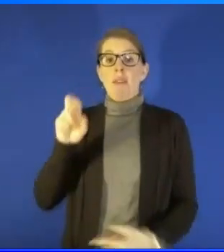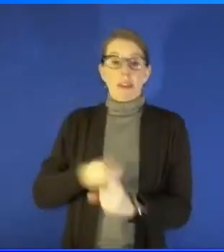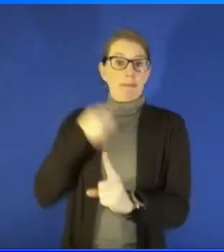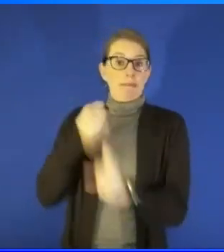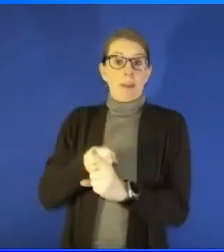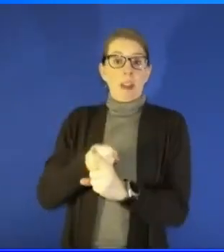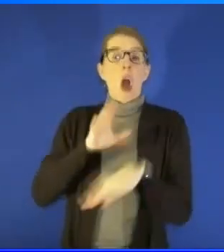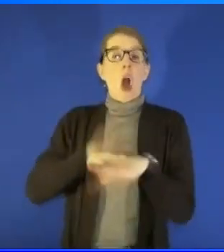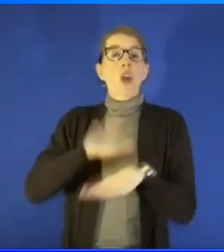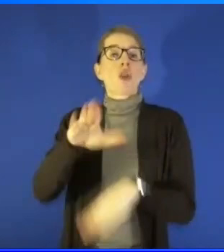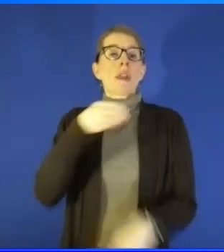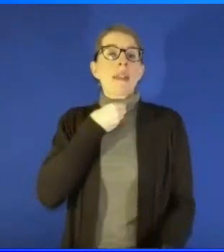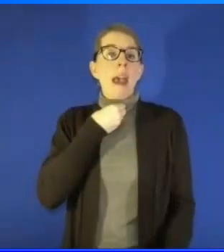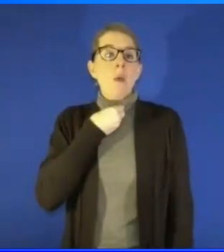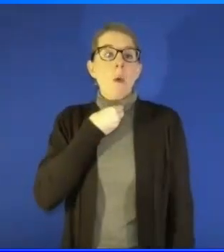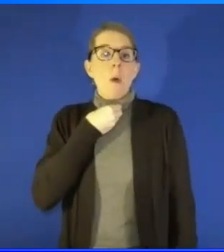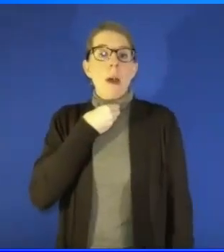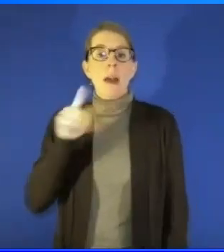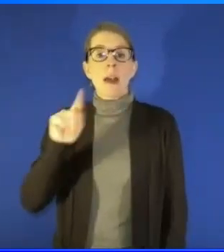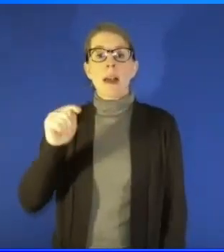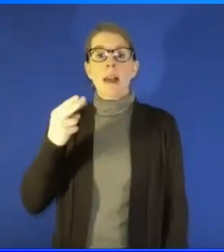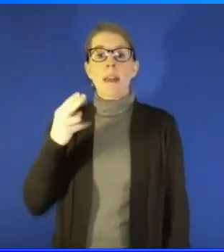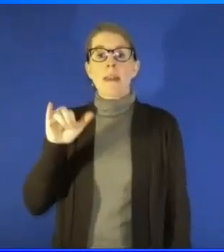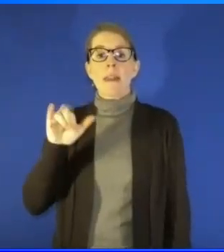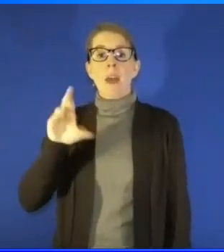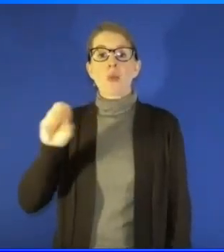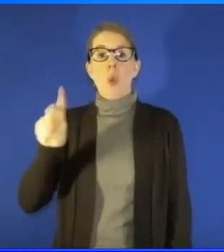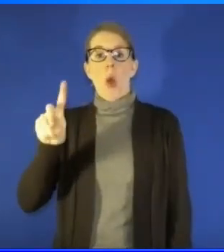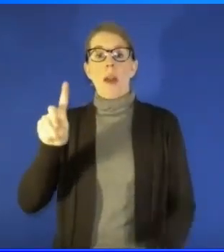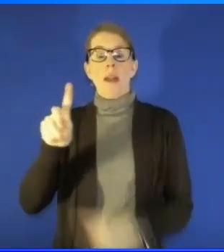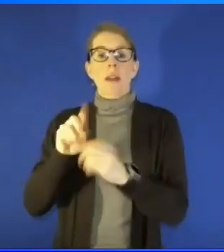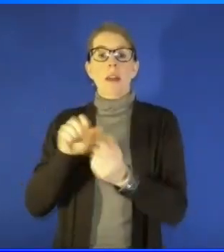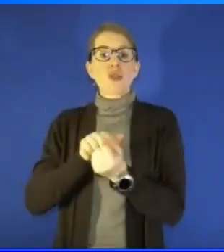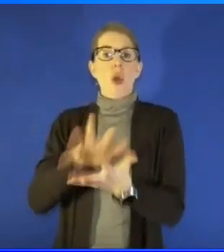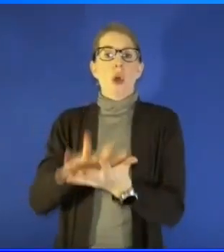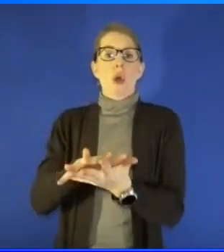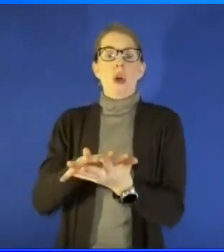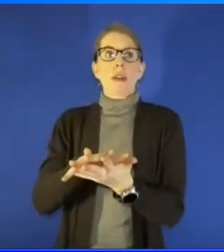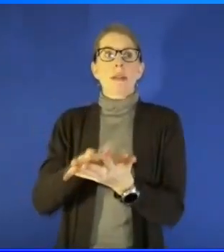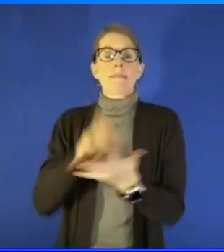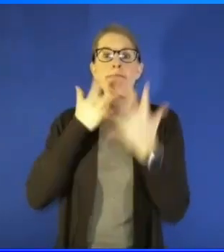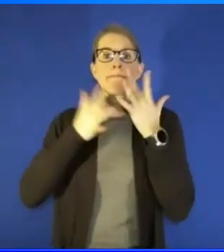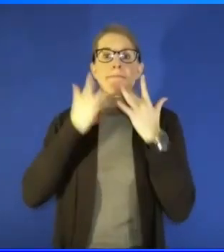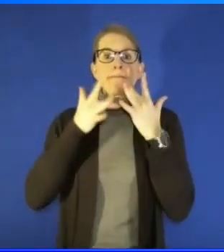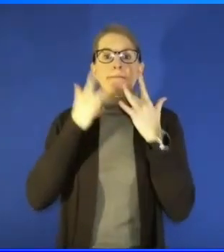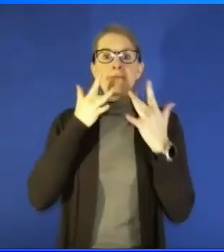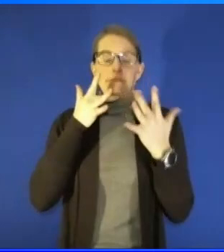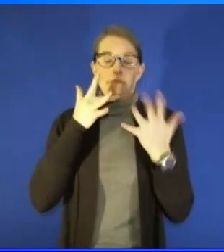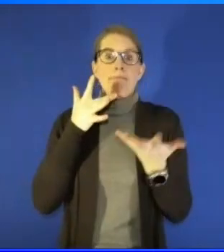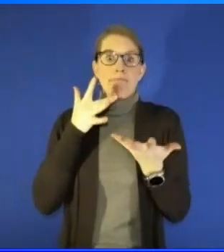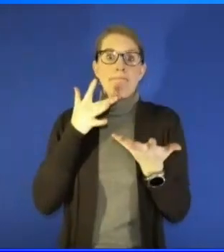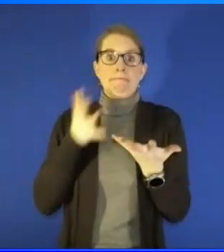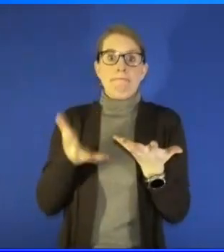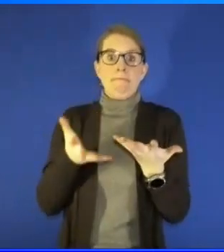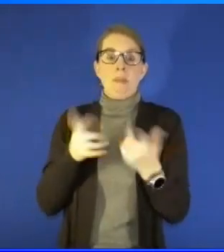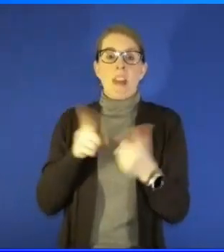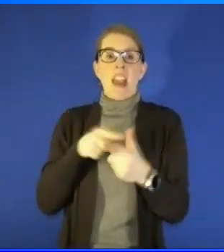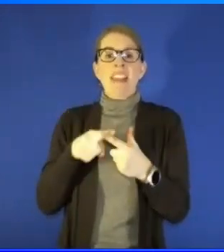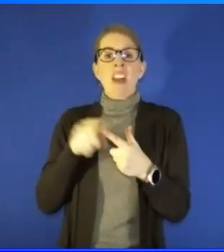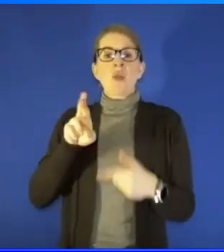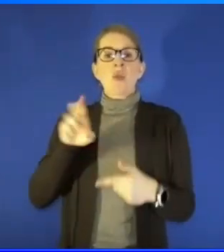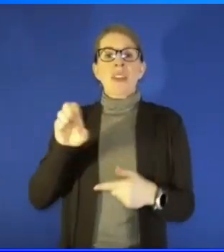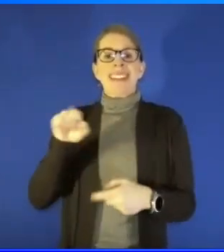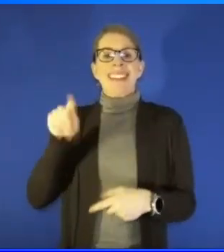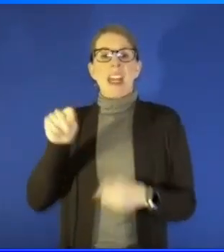thyroid that caused a deficiency in that, and then resetting that with a hormone,